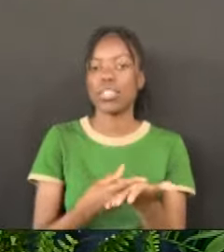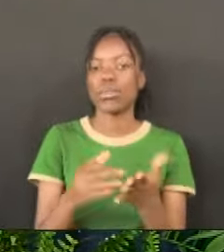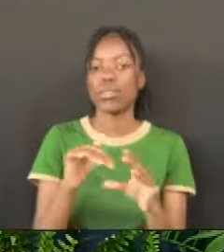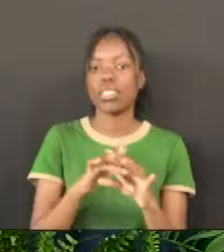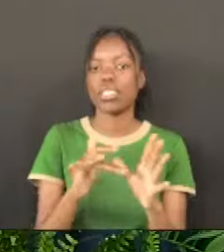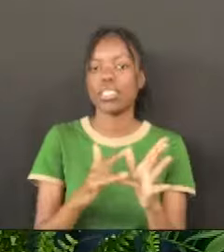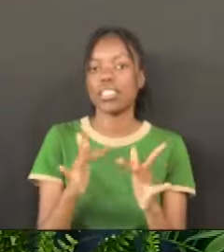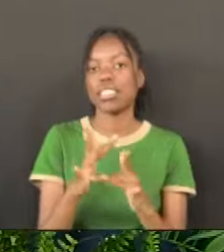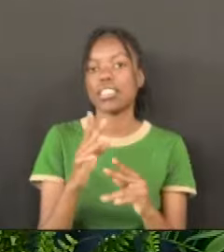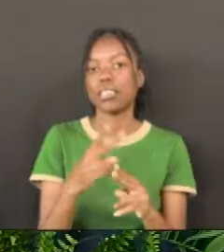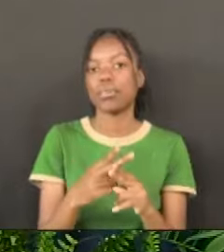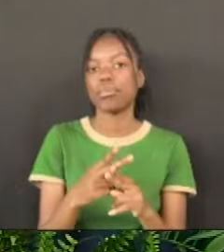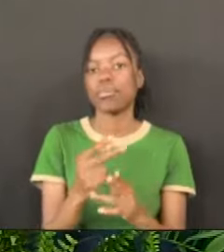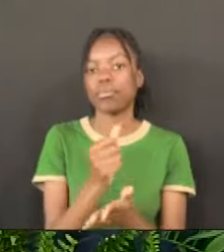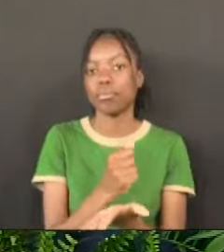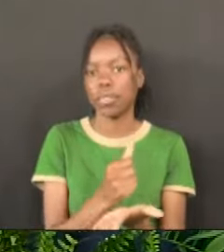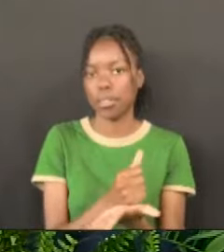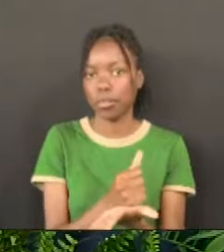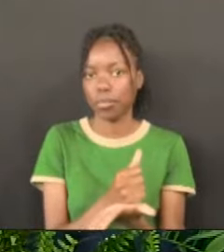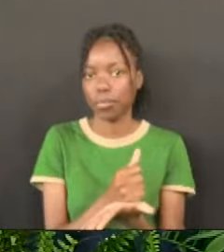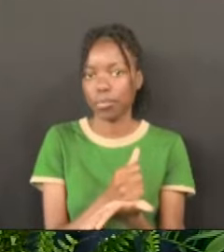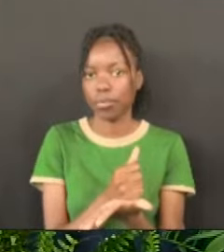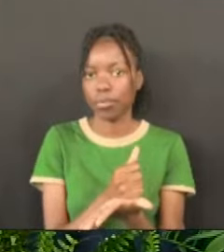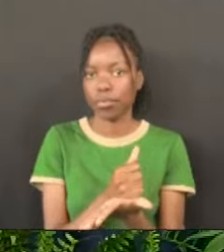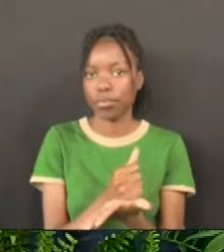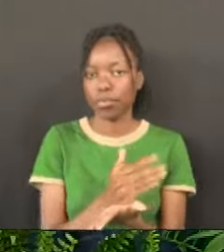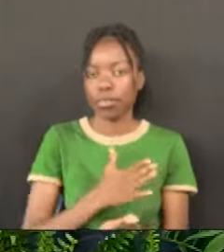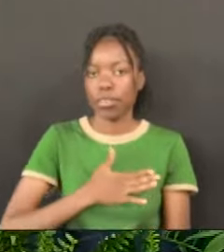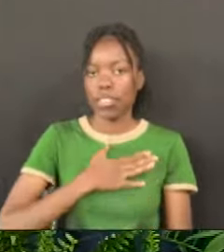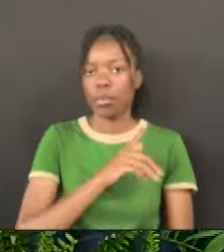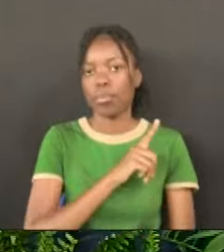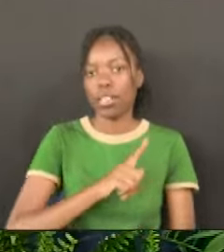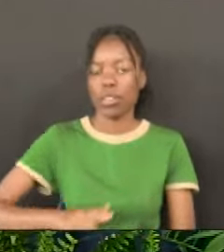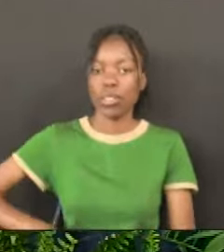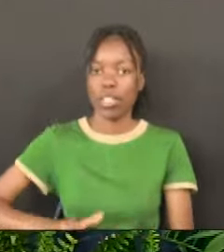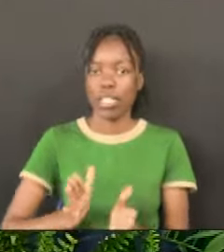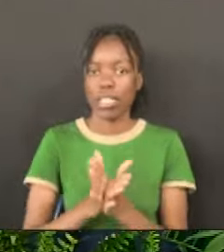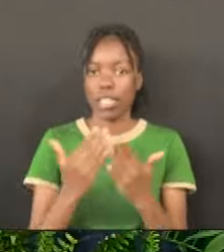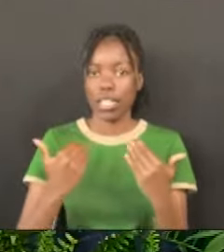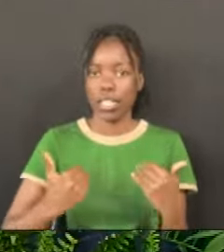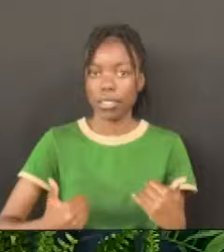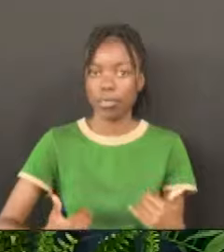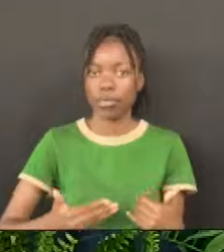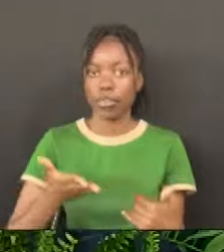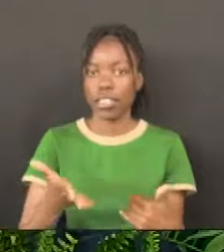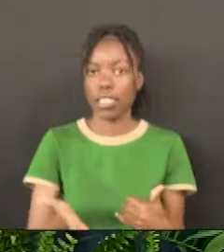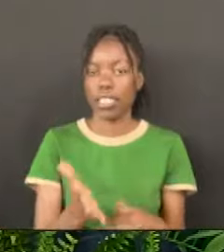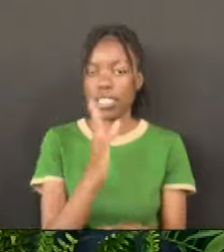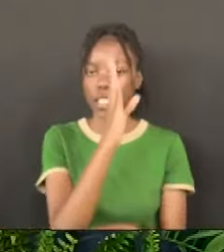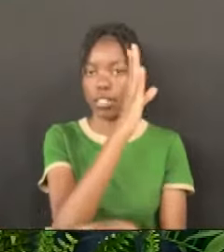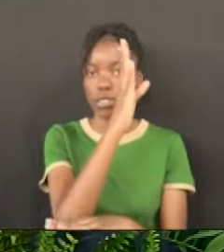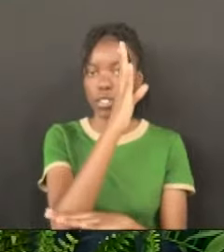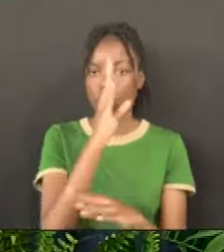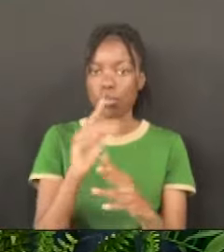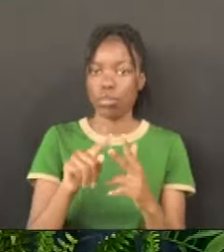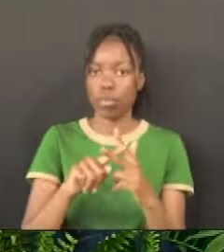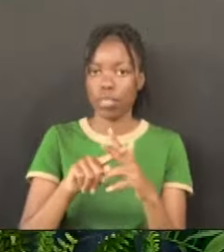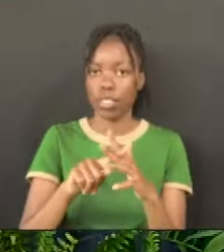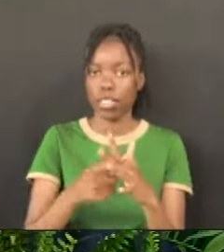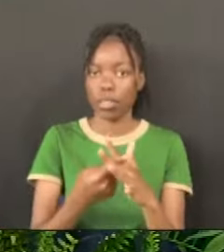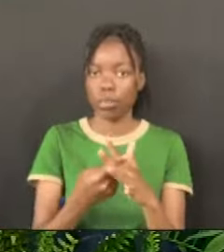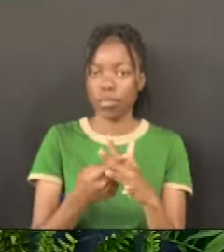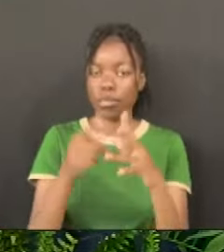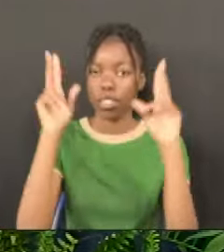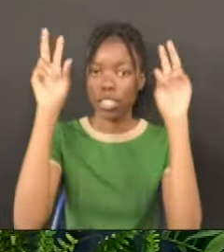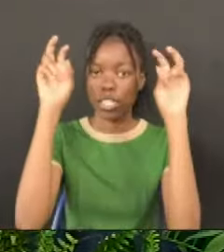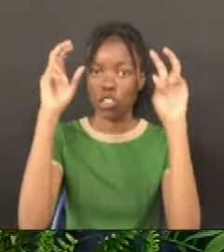name. So my Lord and I, and this afternoon we begin the topic